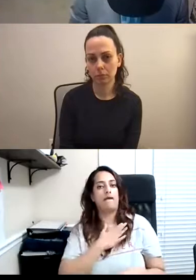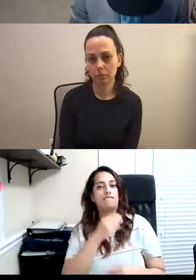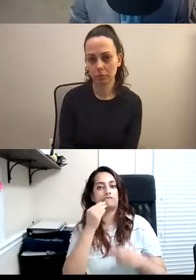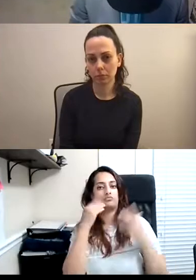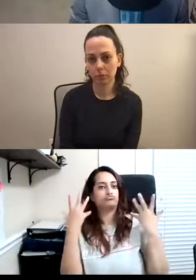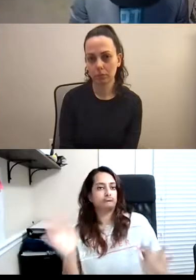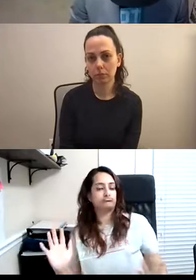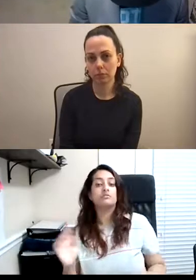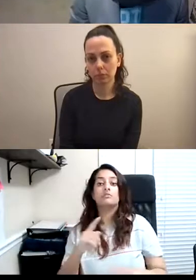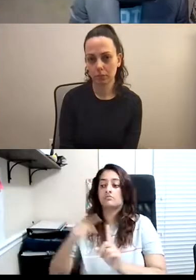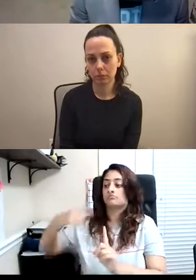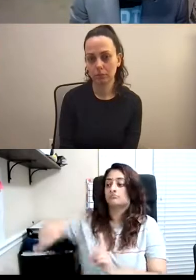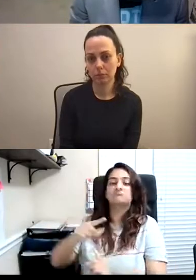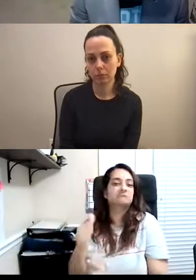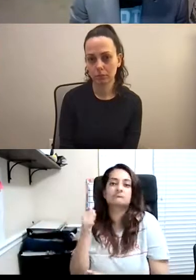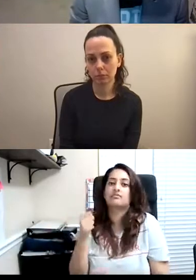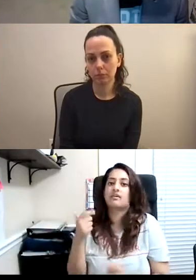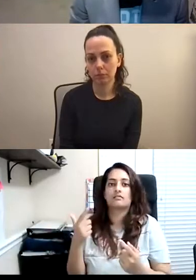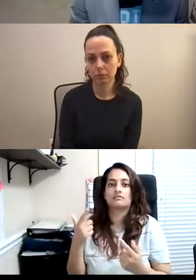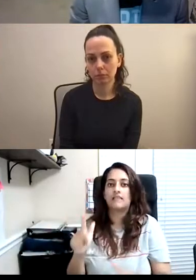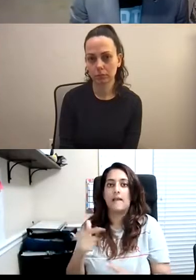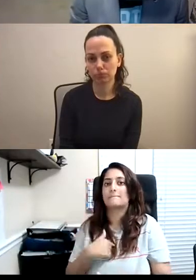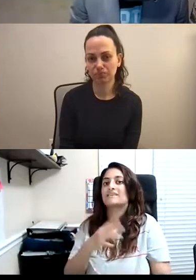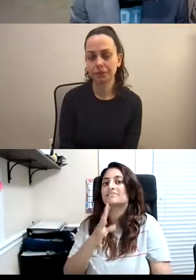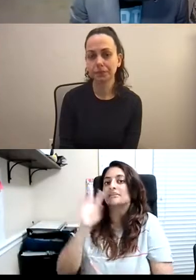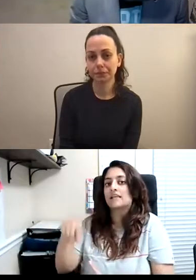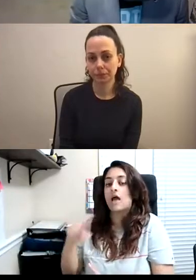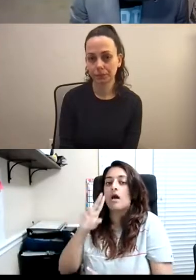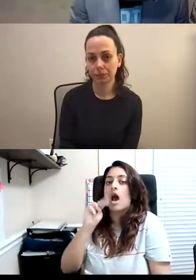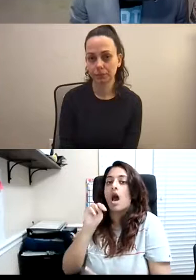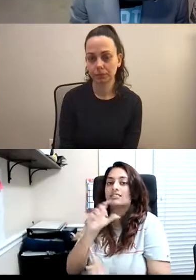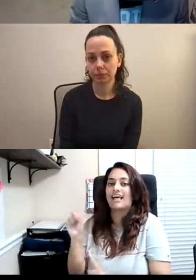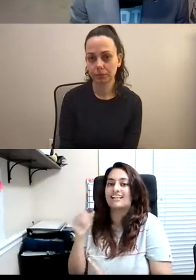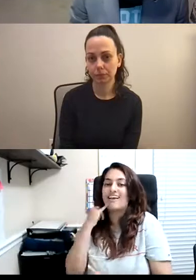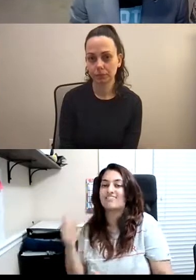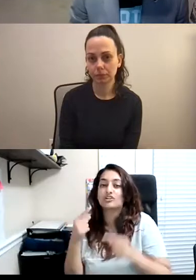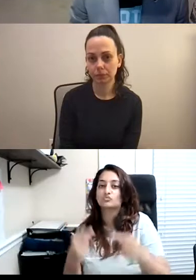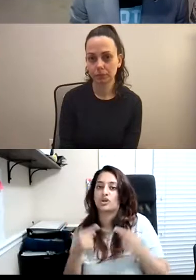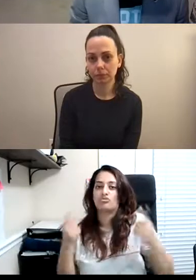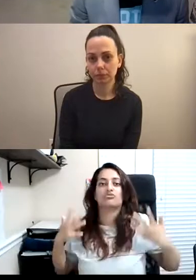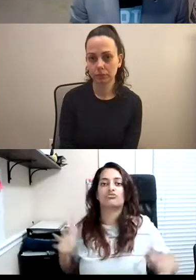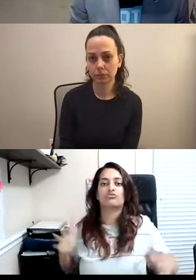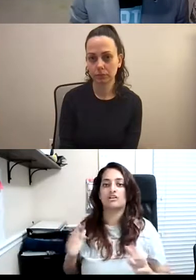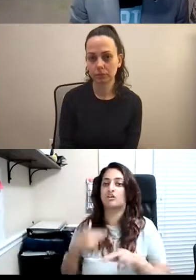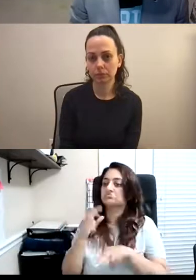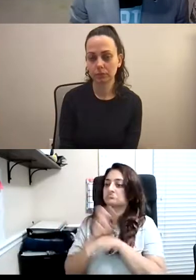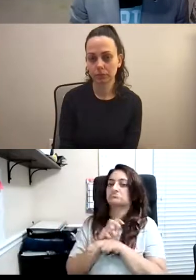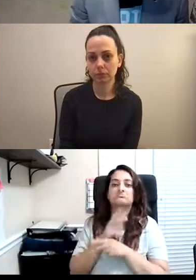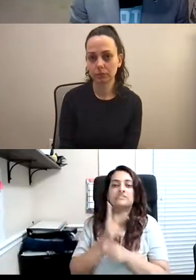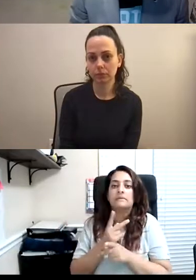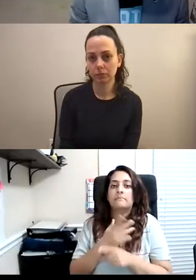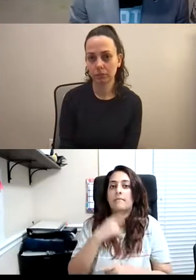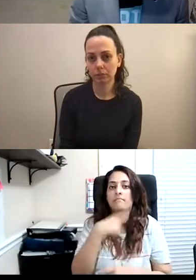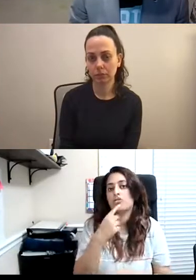read also. So I like to respond myself, and my friends, allow it to happen. We